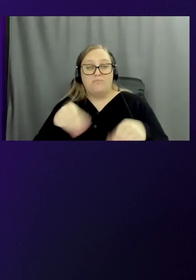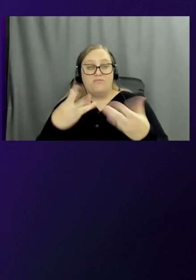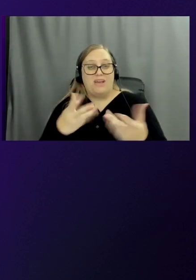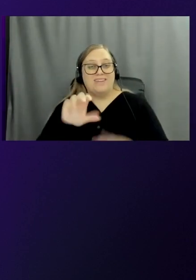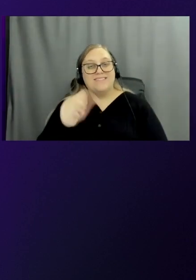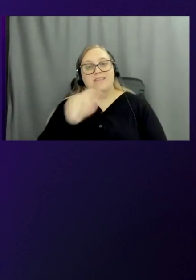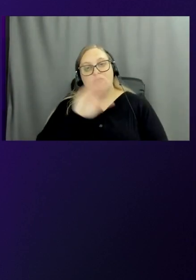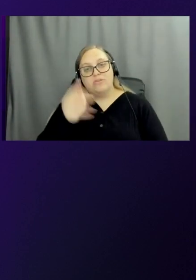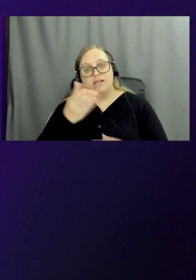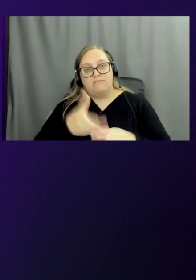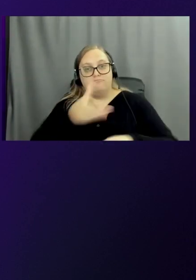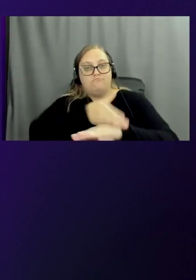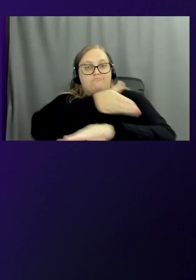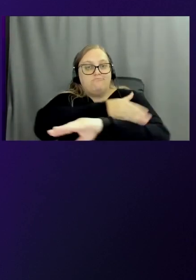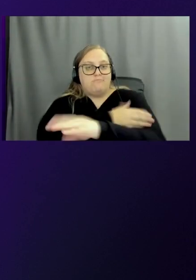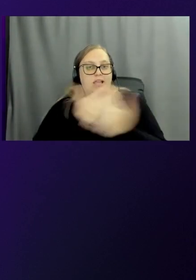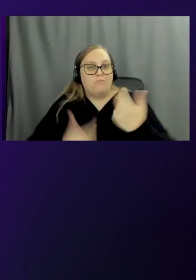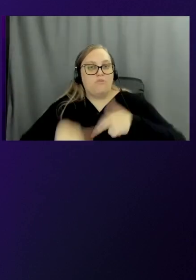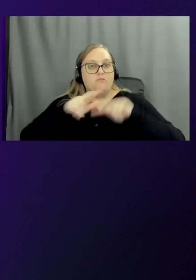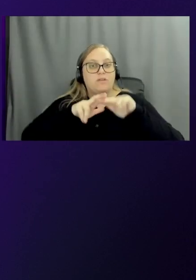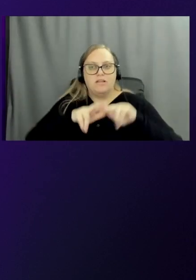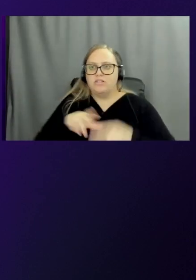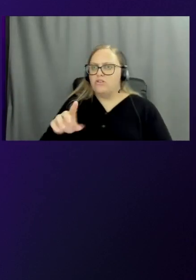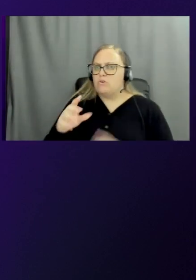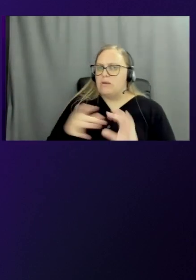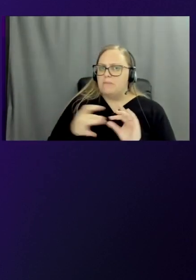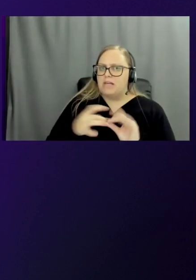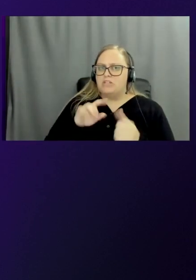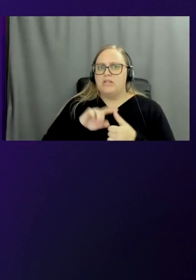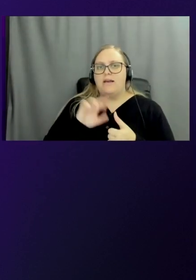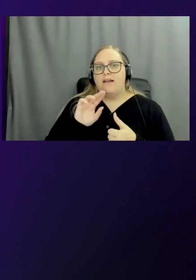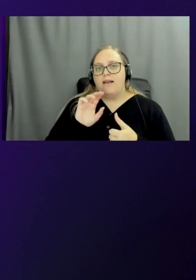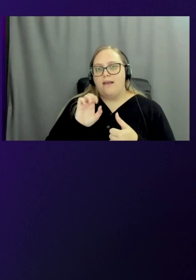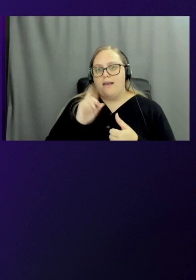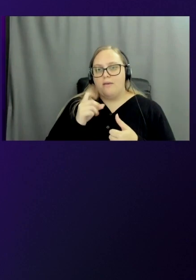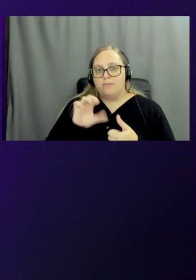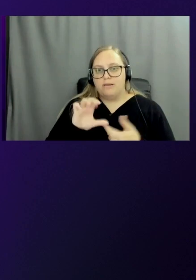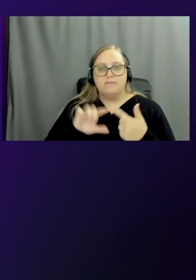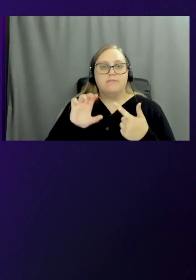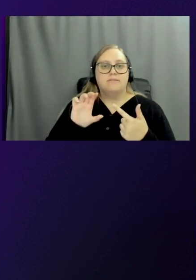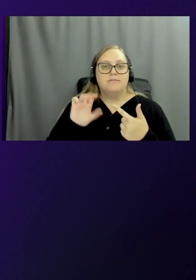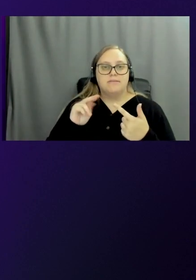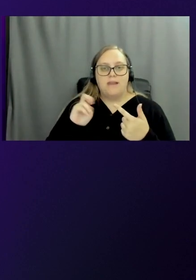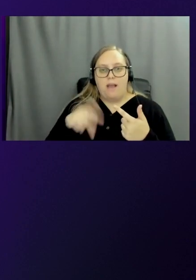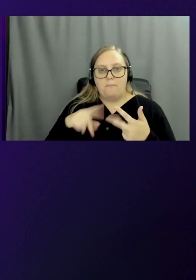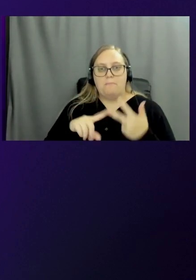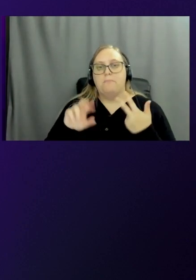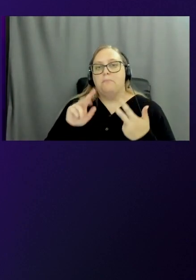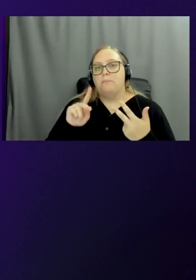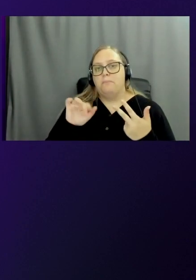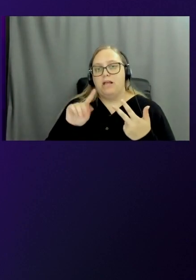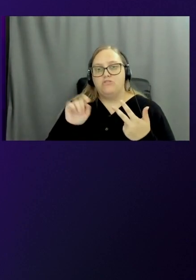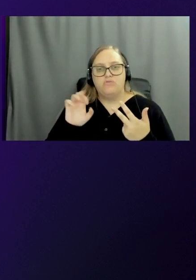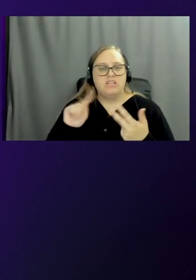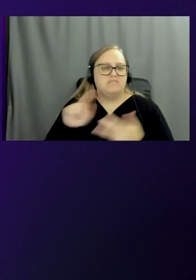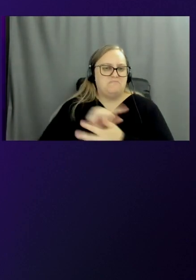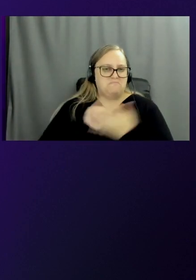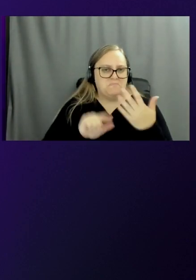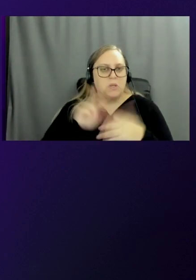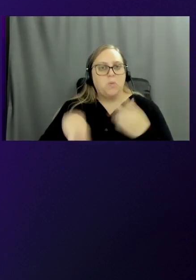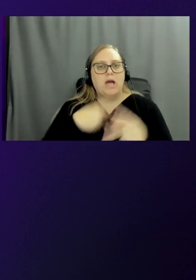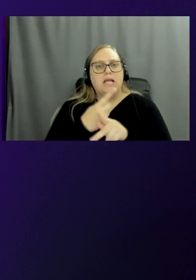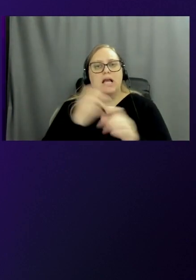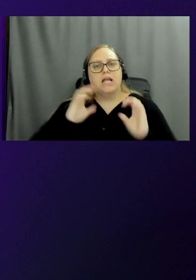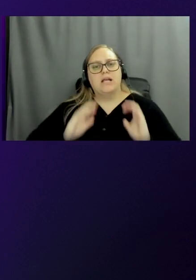so you mentioned 40,000 customers earlier, and Pinterest, Epic Games, and Snap just now. What are the type of customers that can definitely benefit